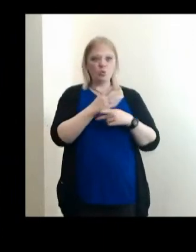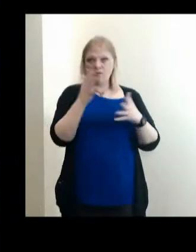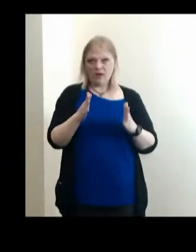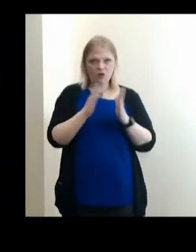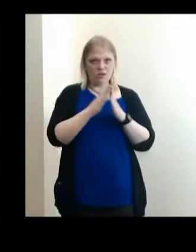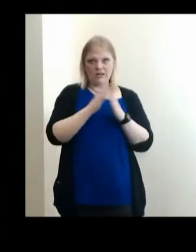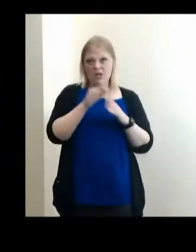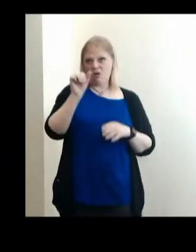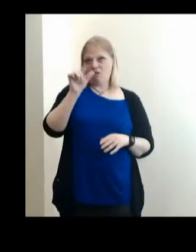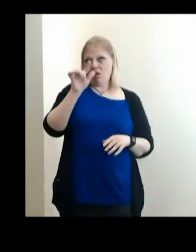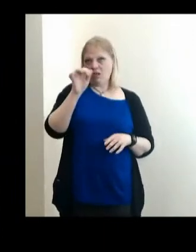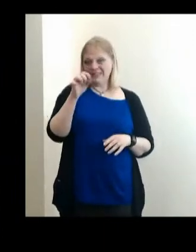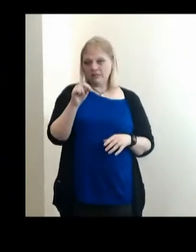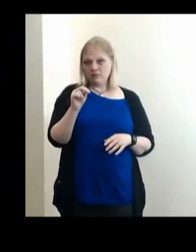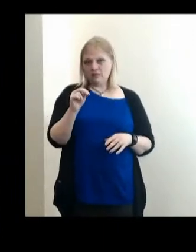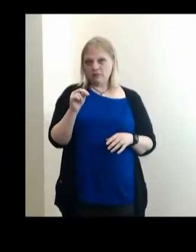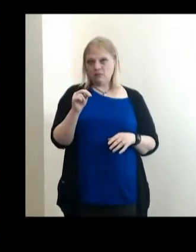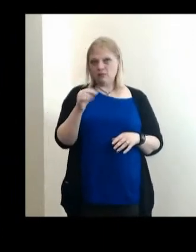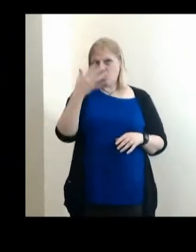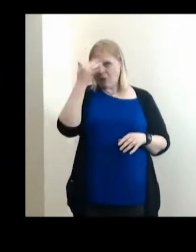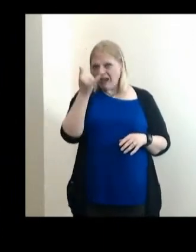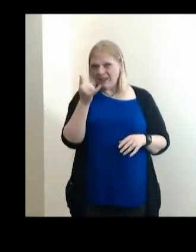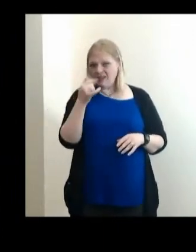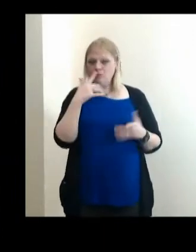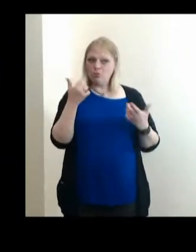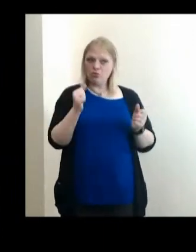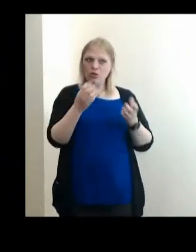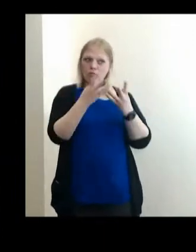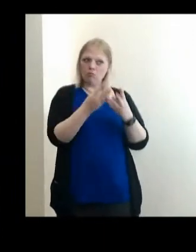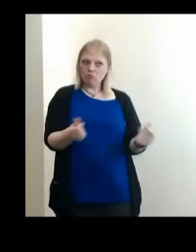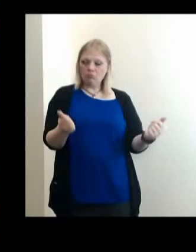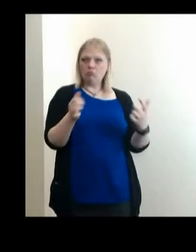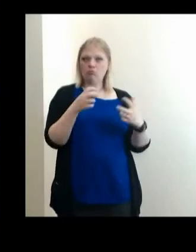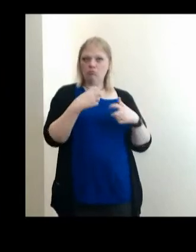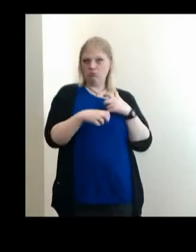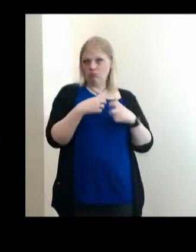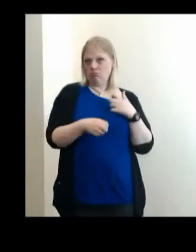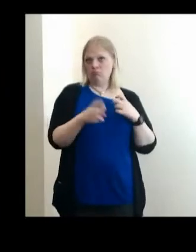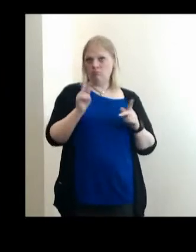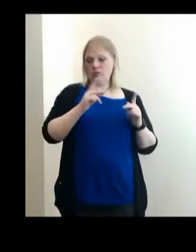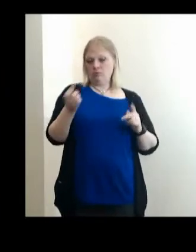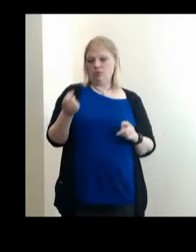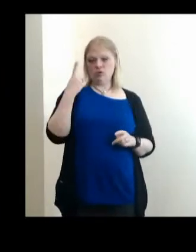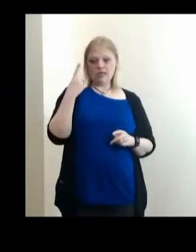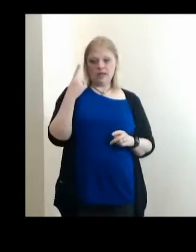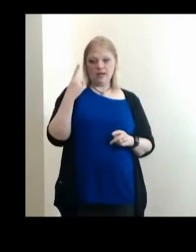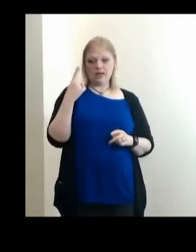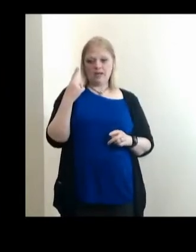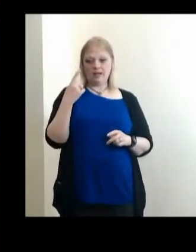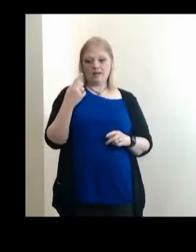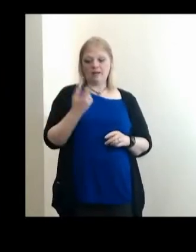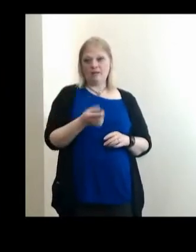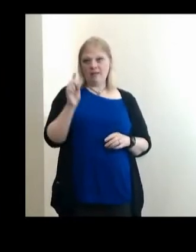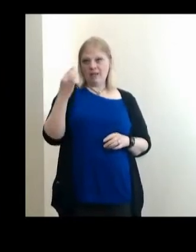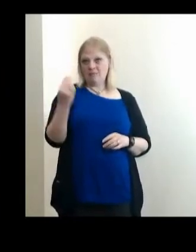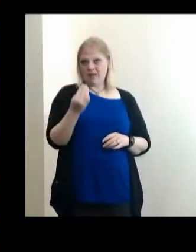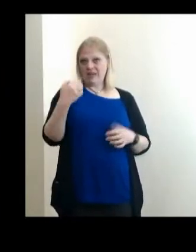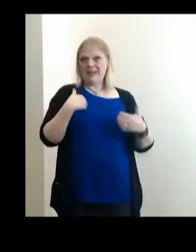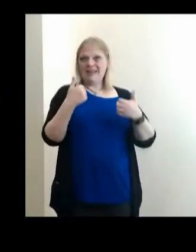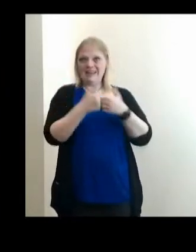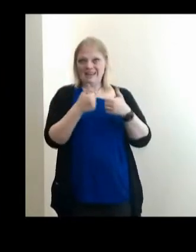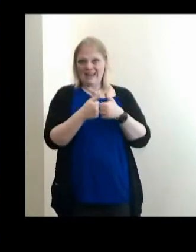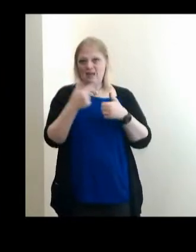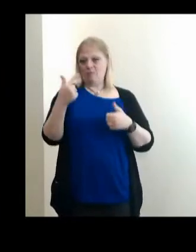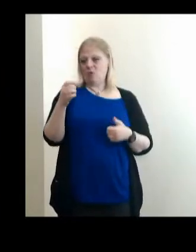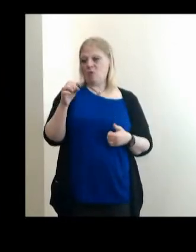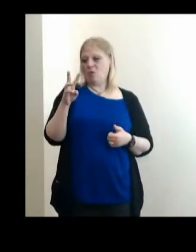Alden. And why? Because we were trying to resolve this issue so people understood that last Monday there was a game between Gowanda